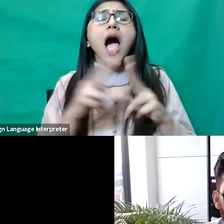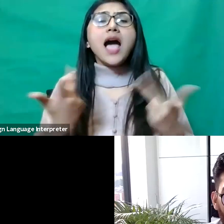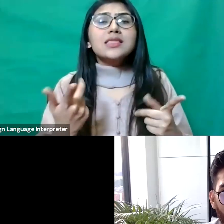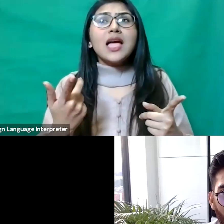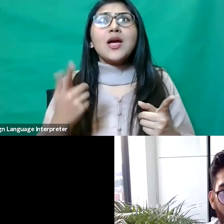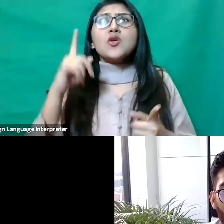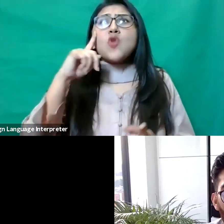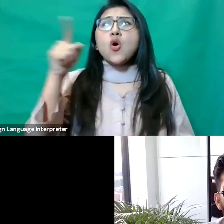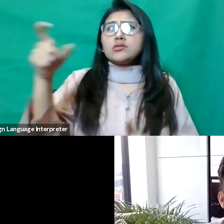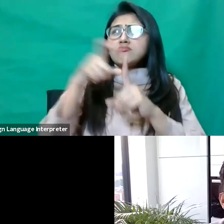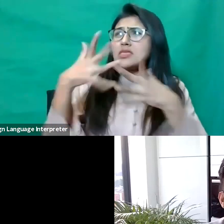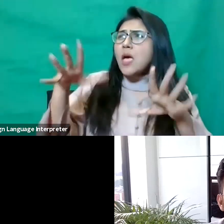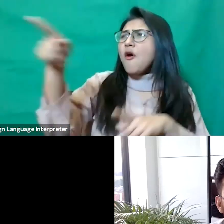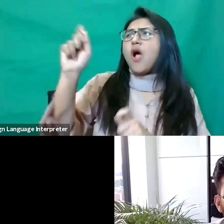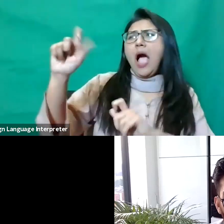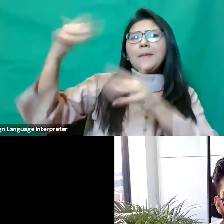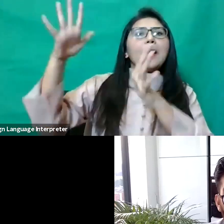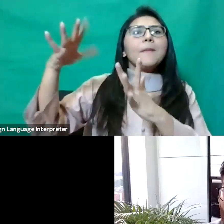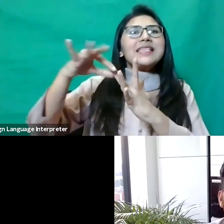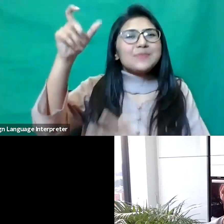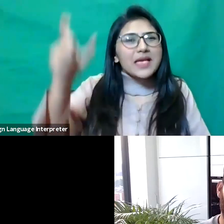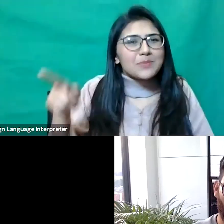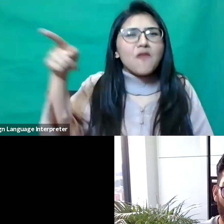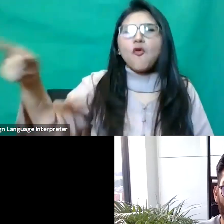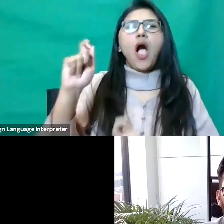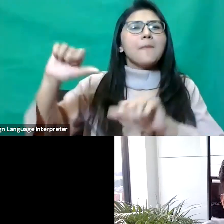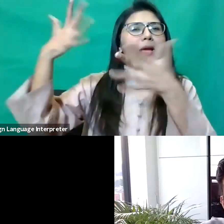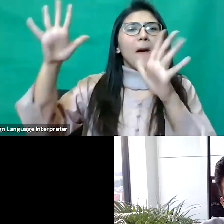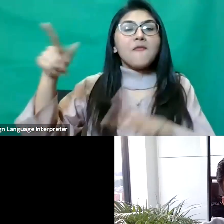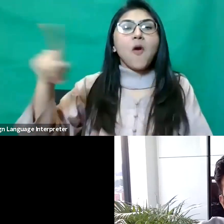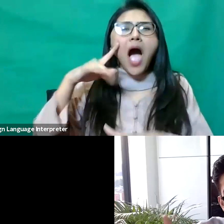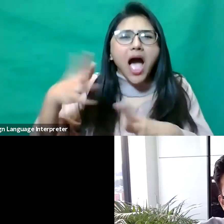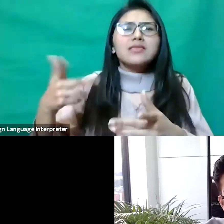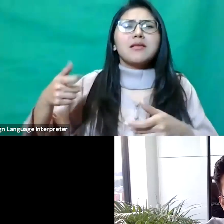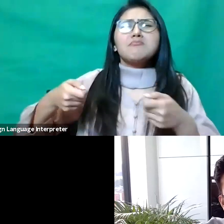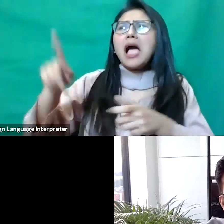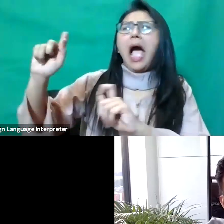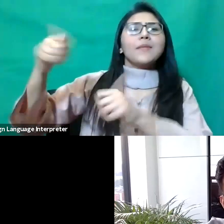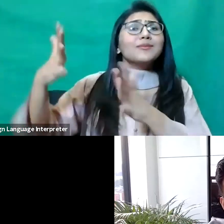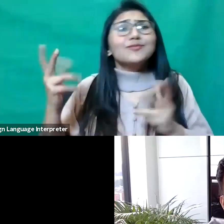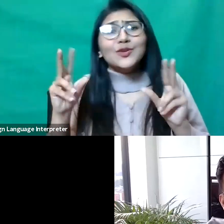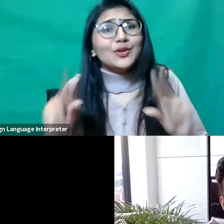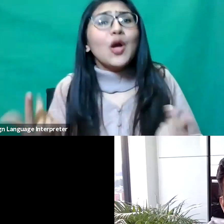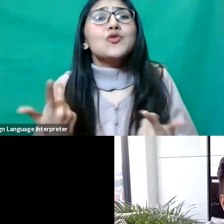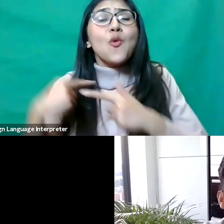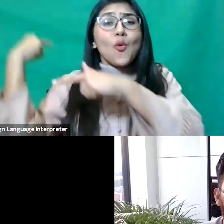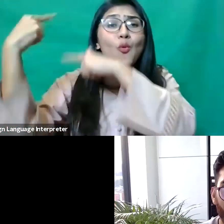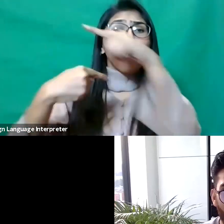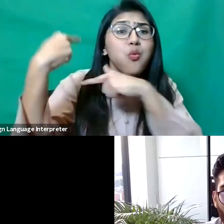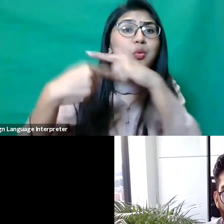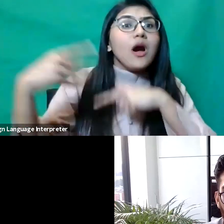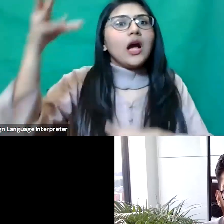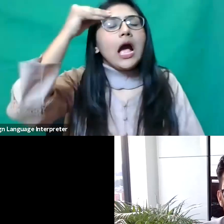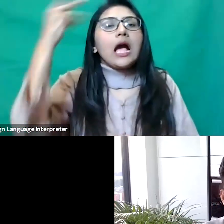do anything about it. But I mean, because obviously the generations coming in difference now. I